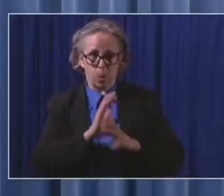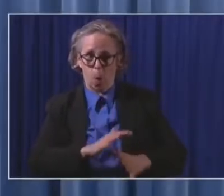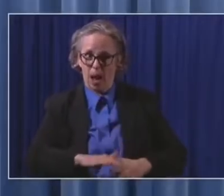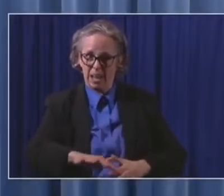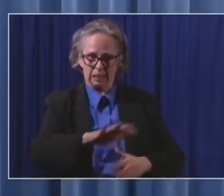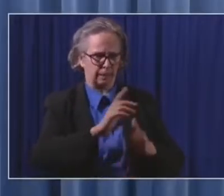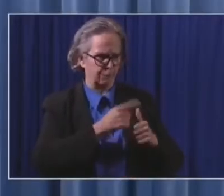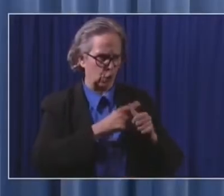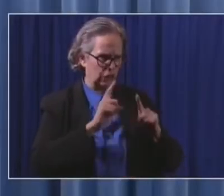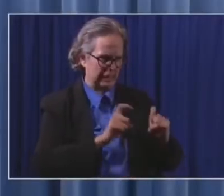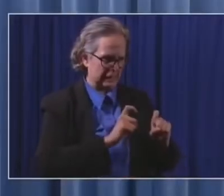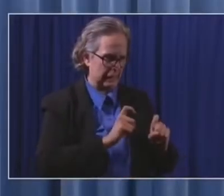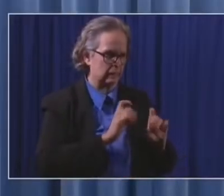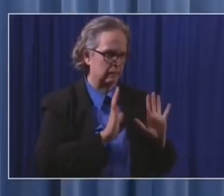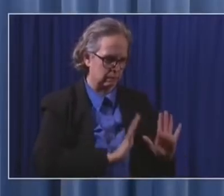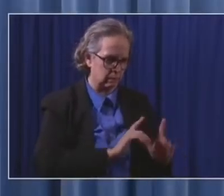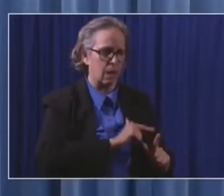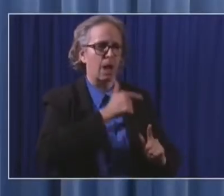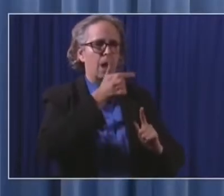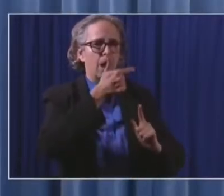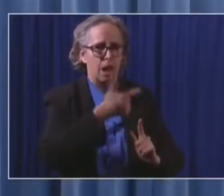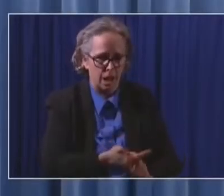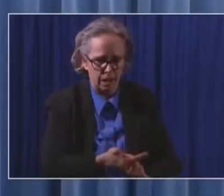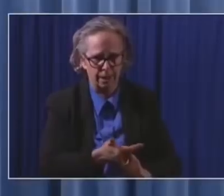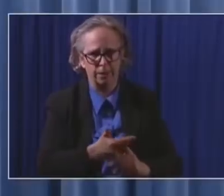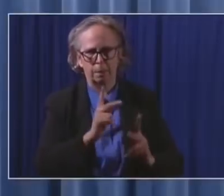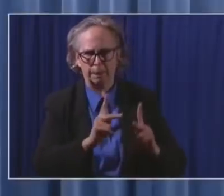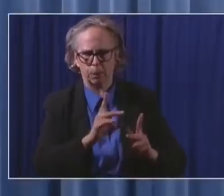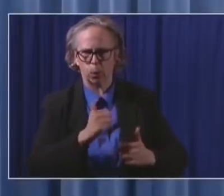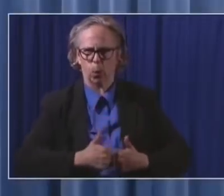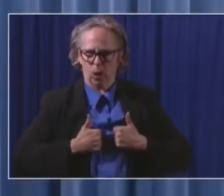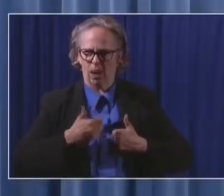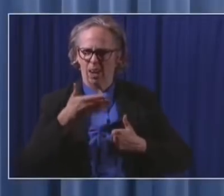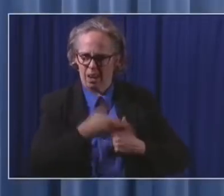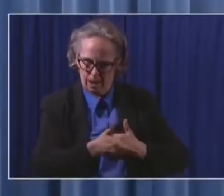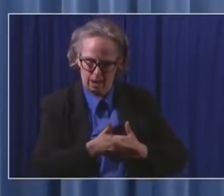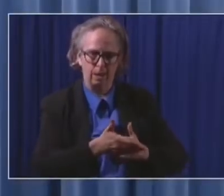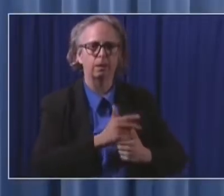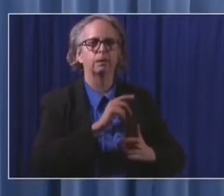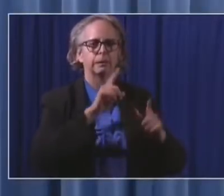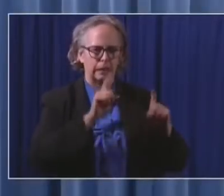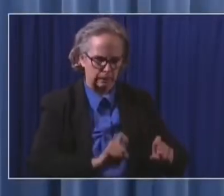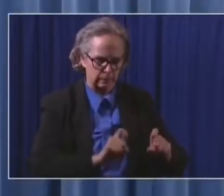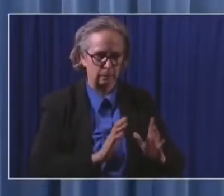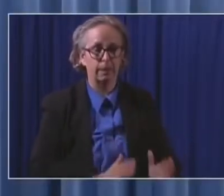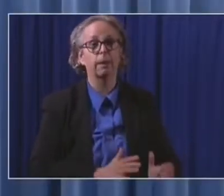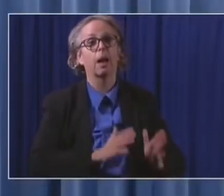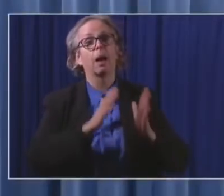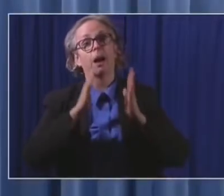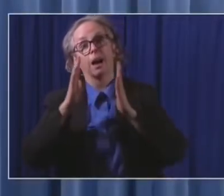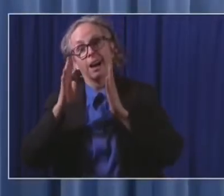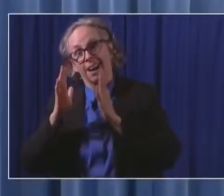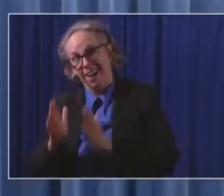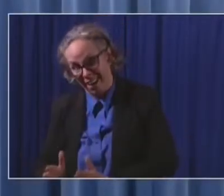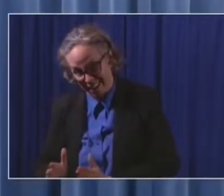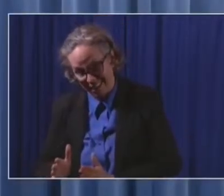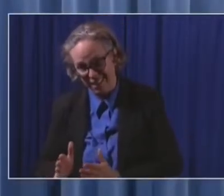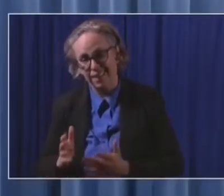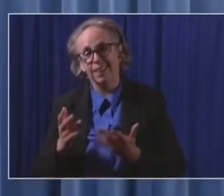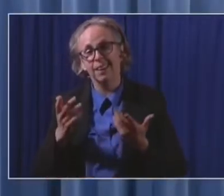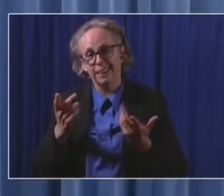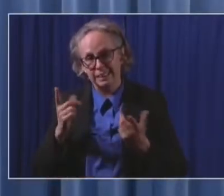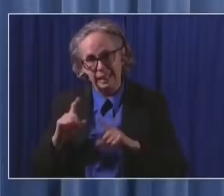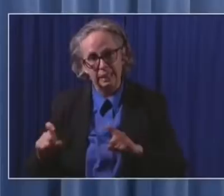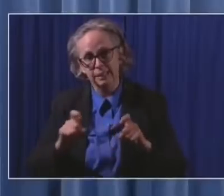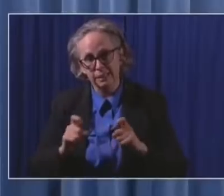in the nursing homes once we get through the testing all of the employees that first round and many of